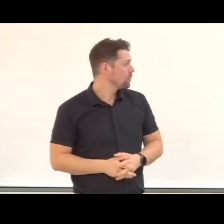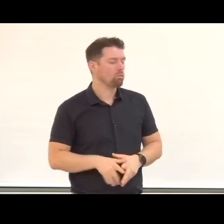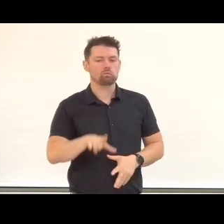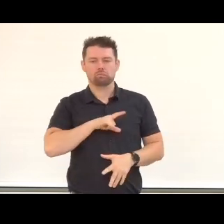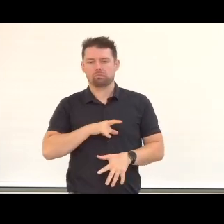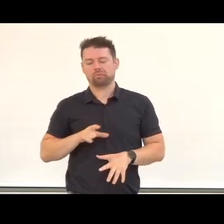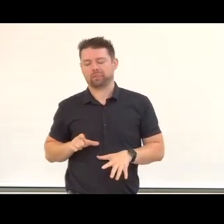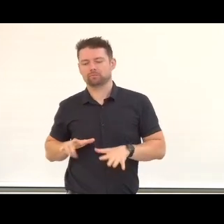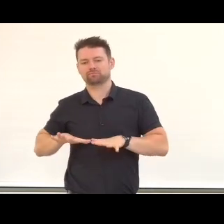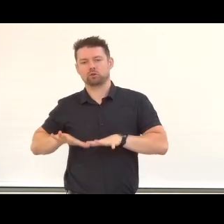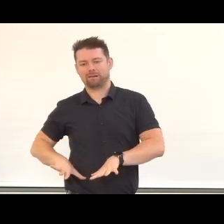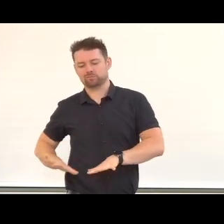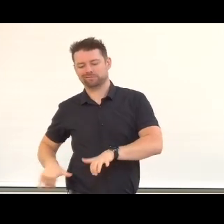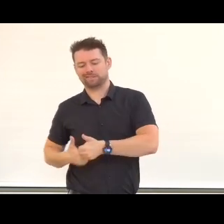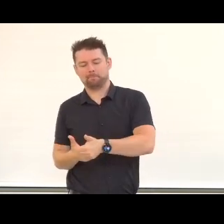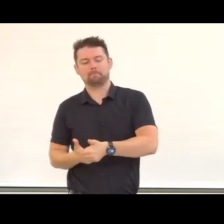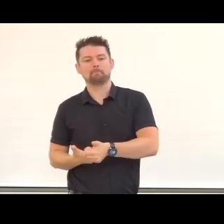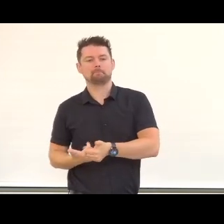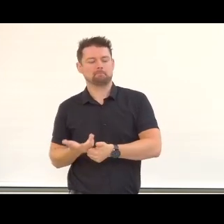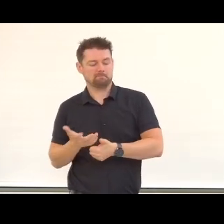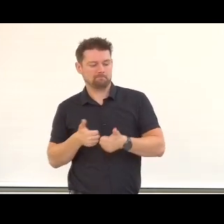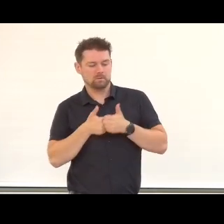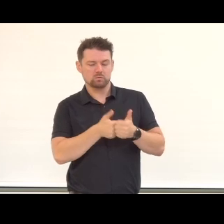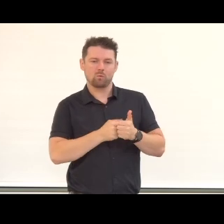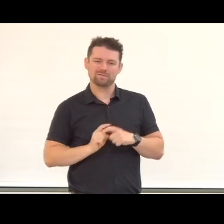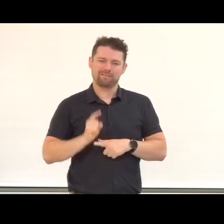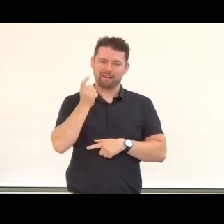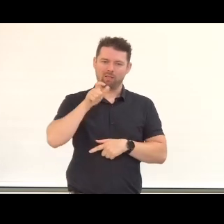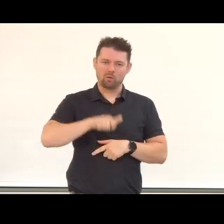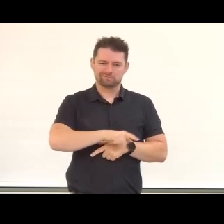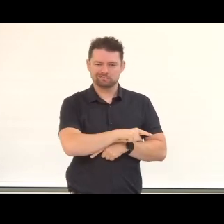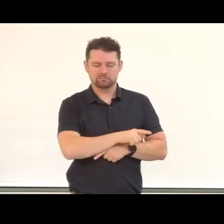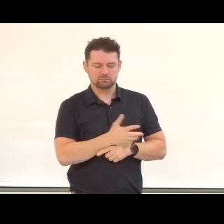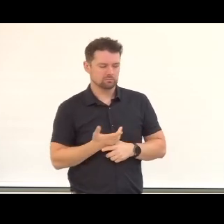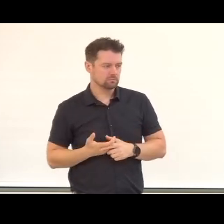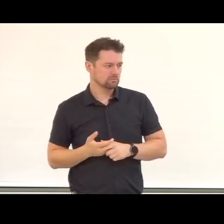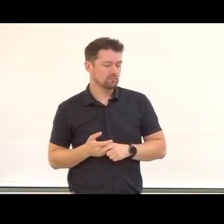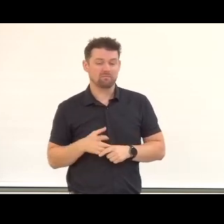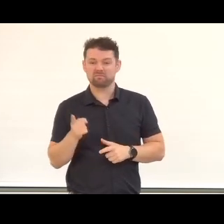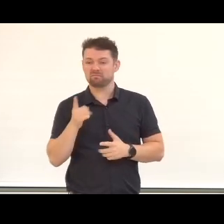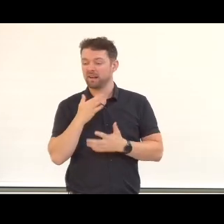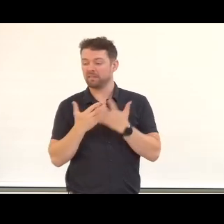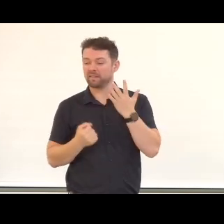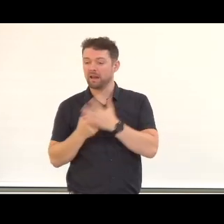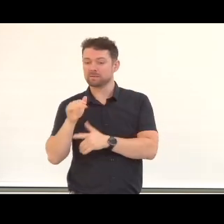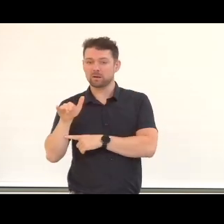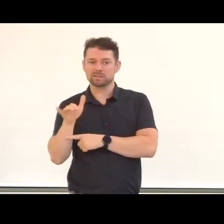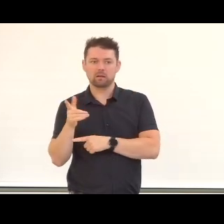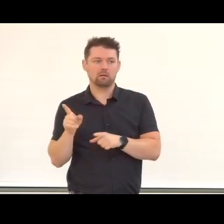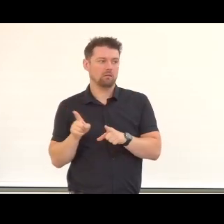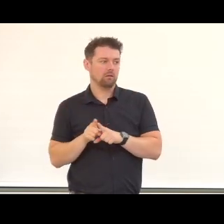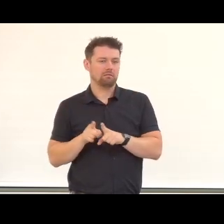have the ground operations and support team that supports the analog astronauts. They do things that happen outside, like